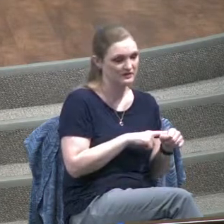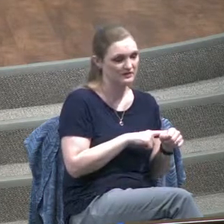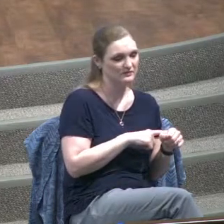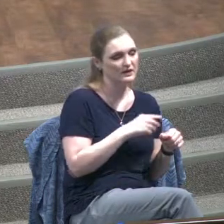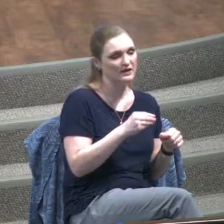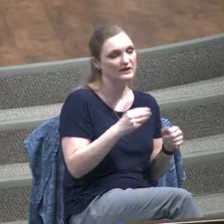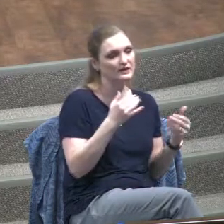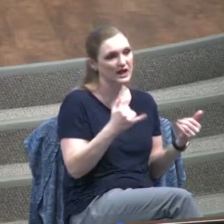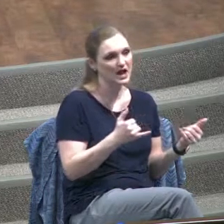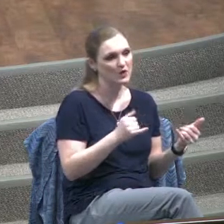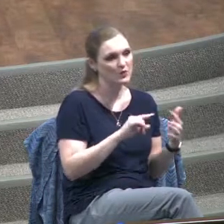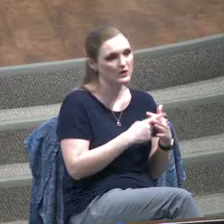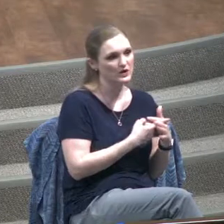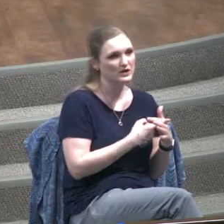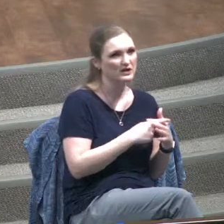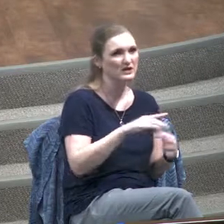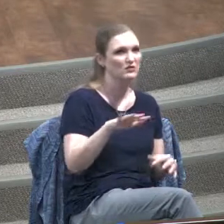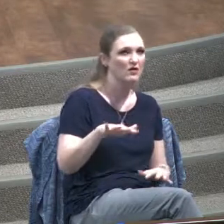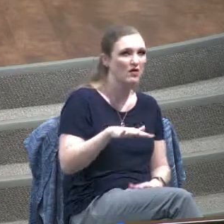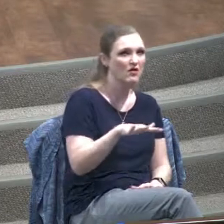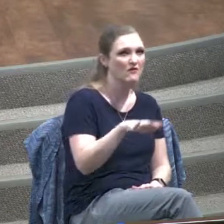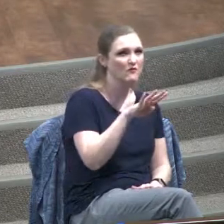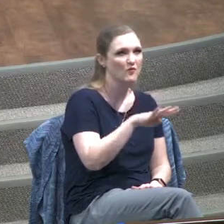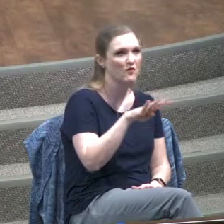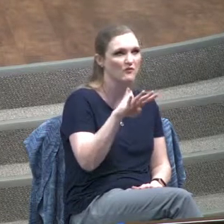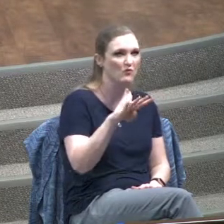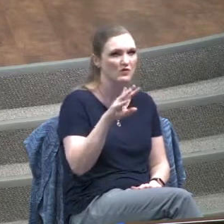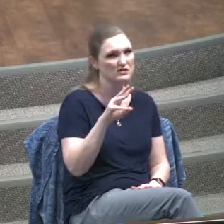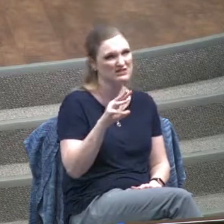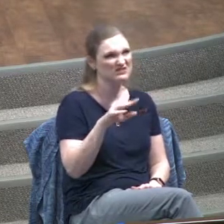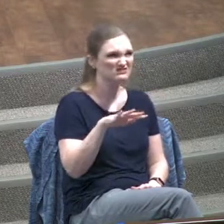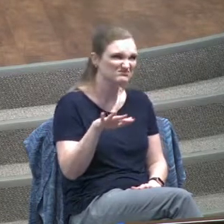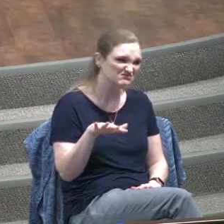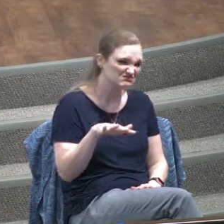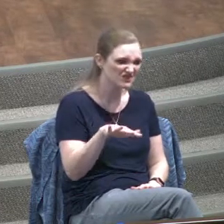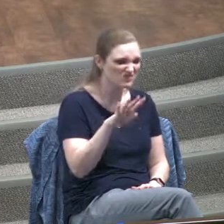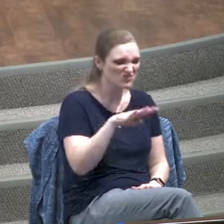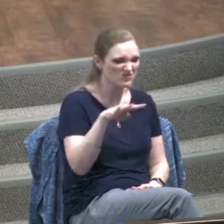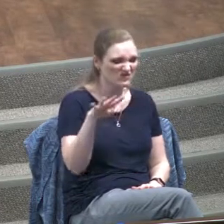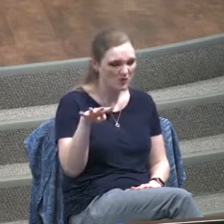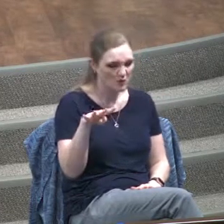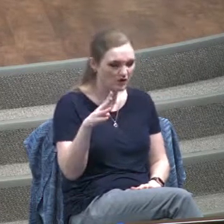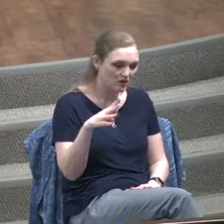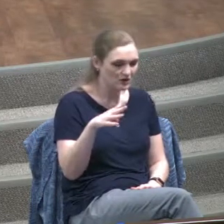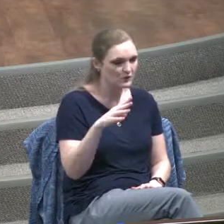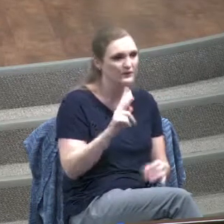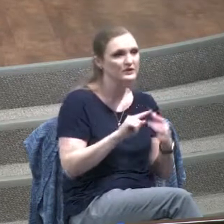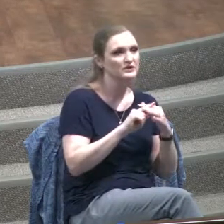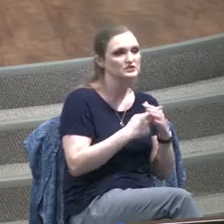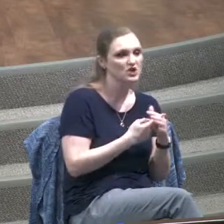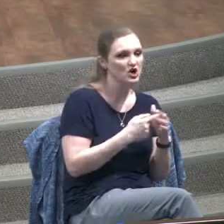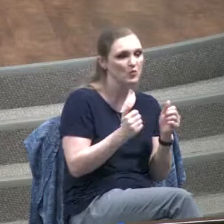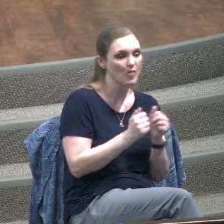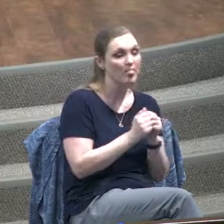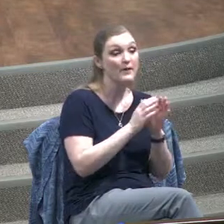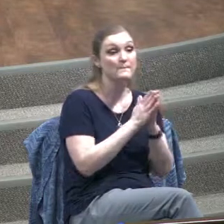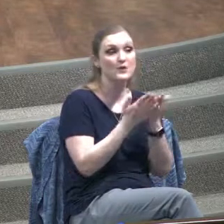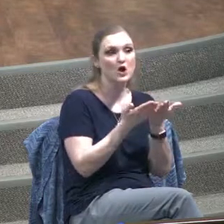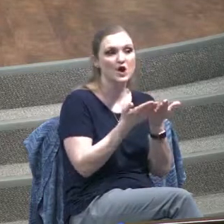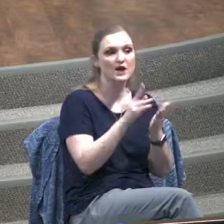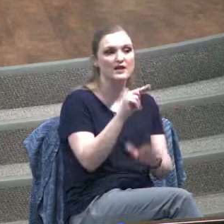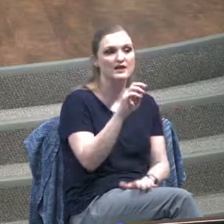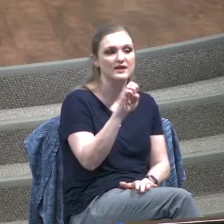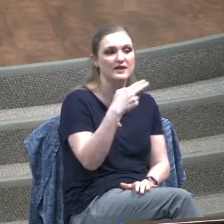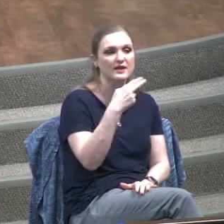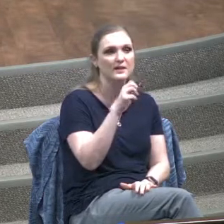And now we're going to get to around 446, 444, just a few years later, we're going to pick up with the book of